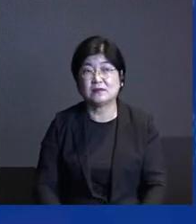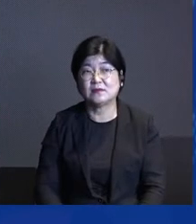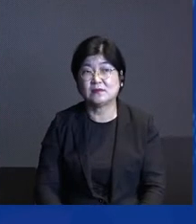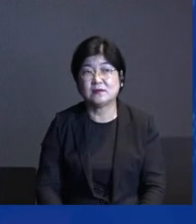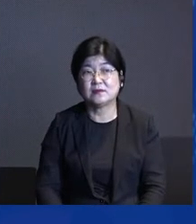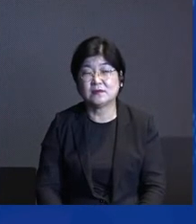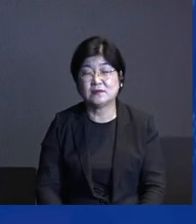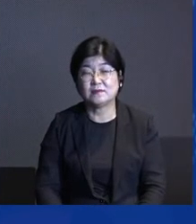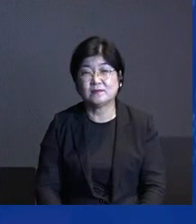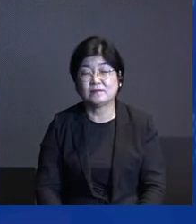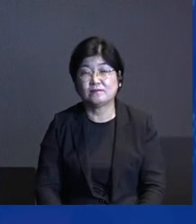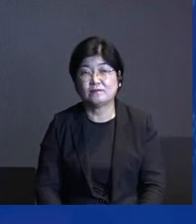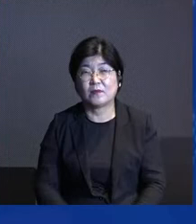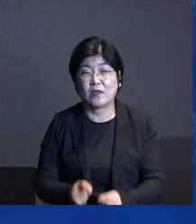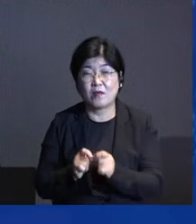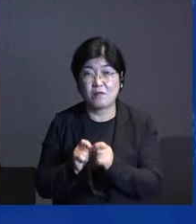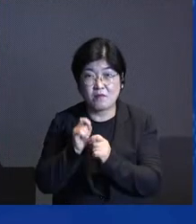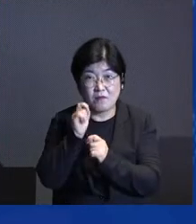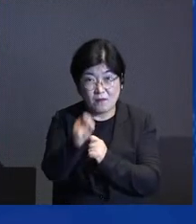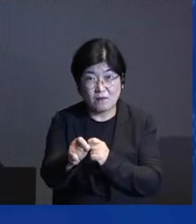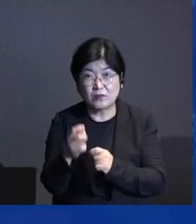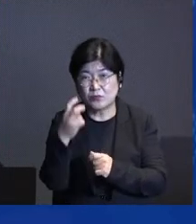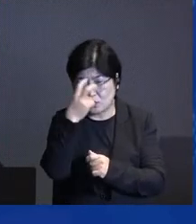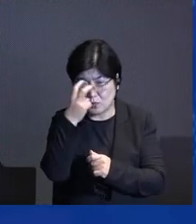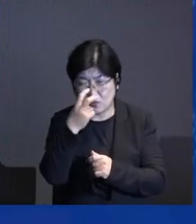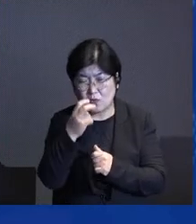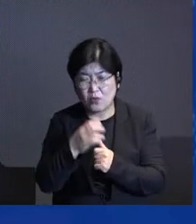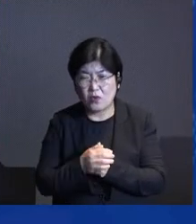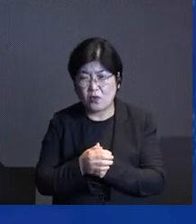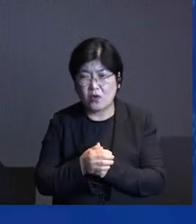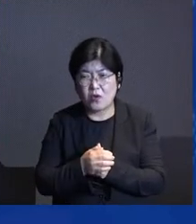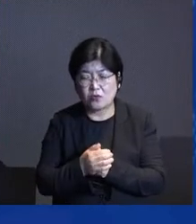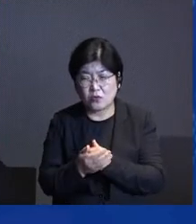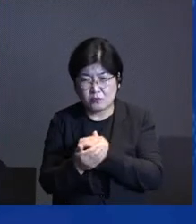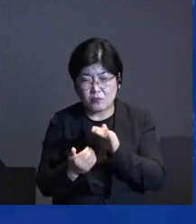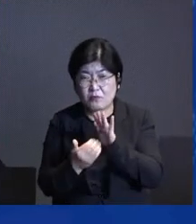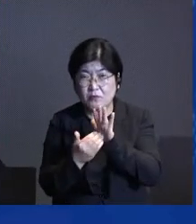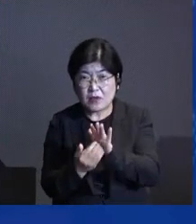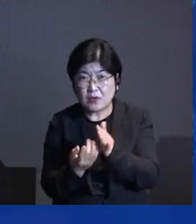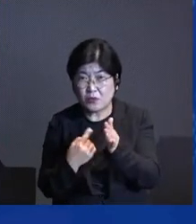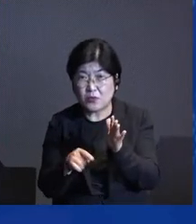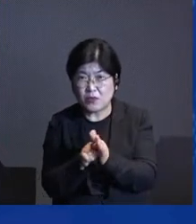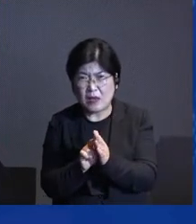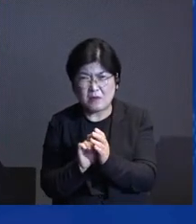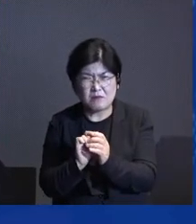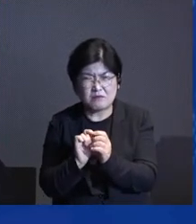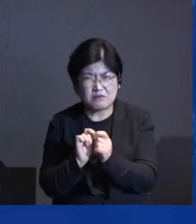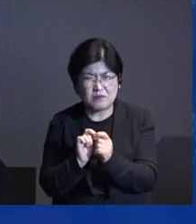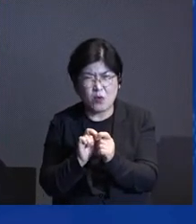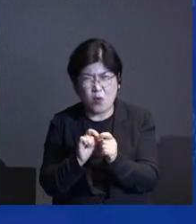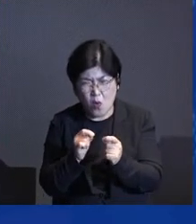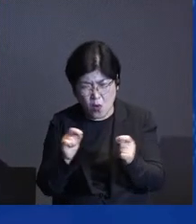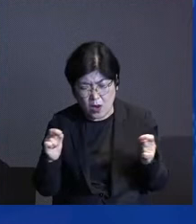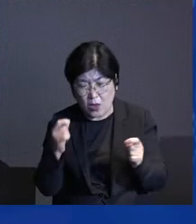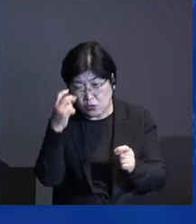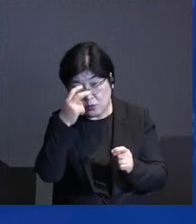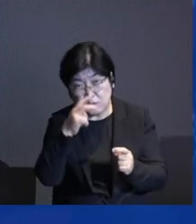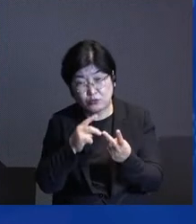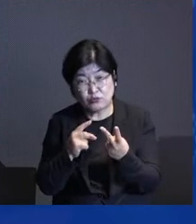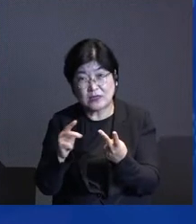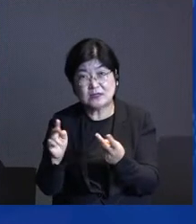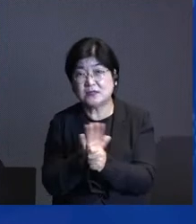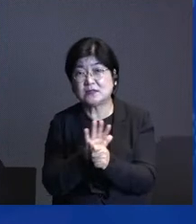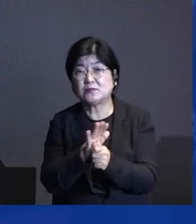preventive long-term care. So ISHC is such a model that provides a comprehensive community-based care